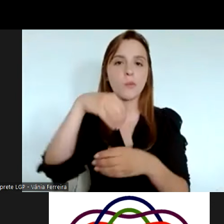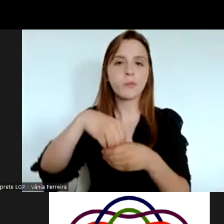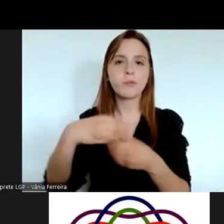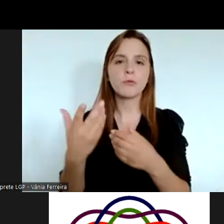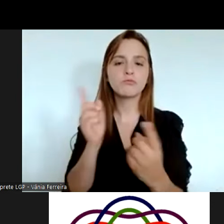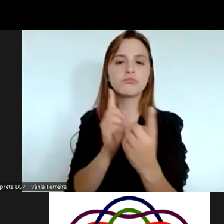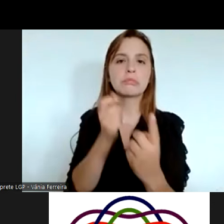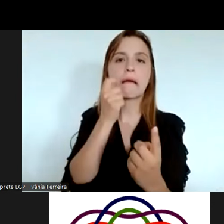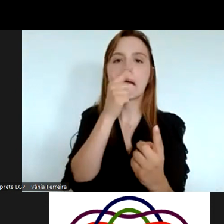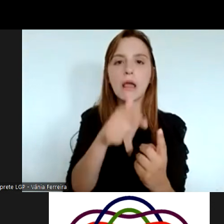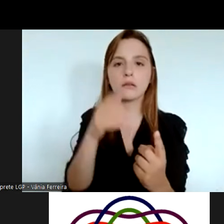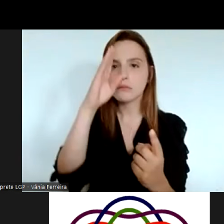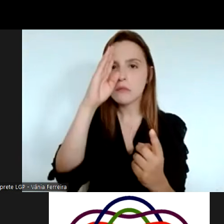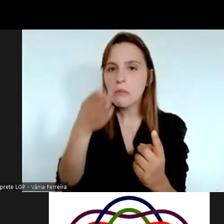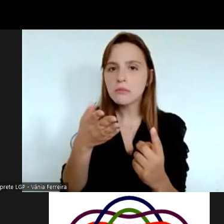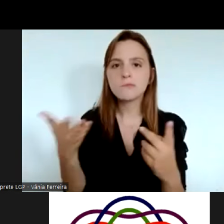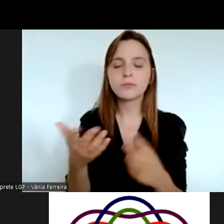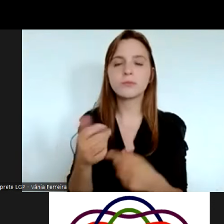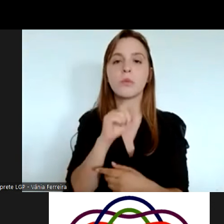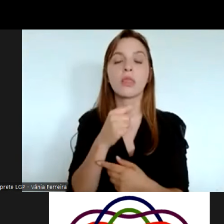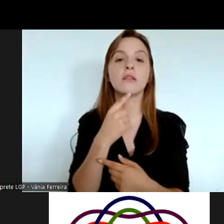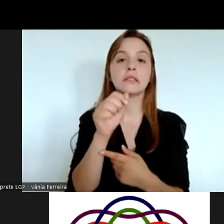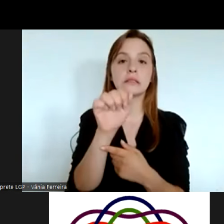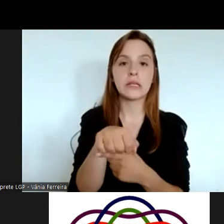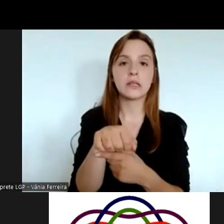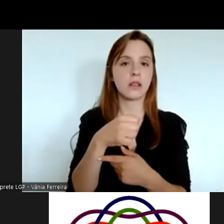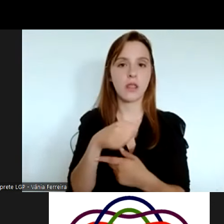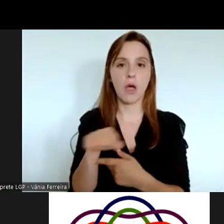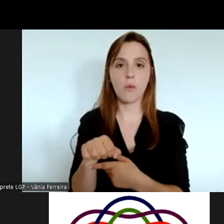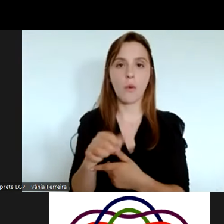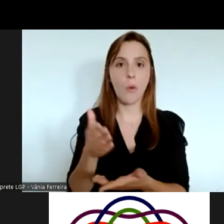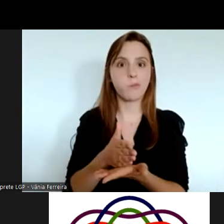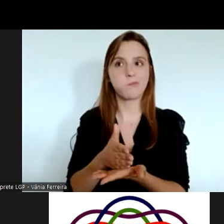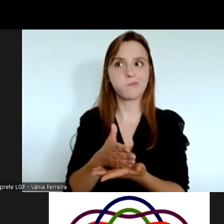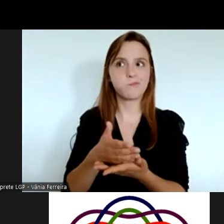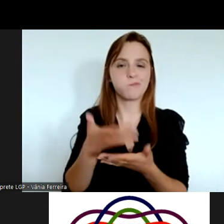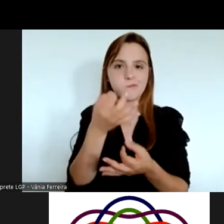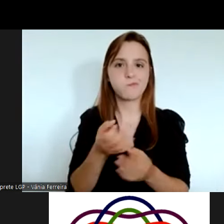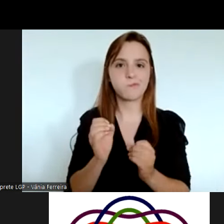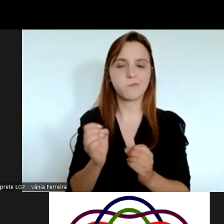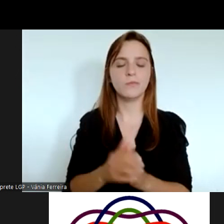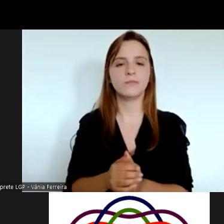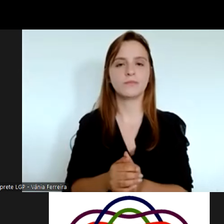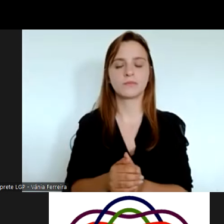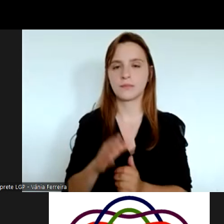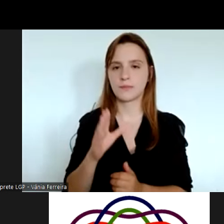between yes, no, and unsure. We're just going to give you about 30 seconds to answer